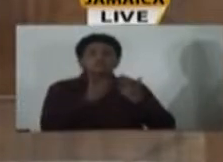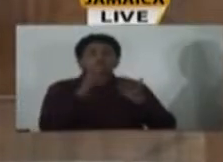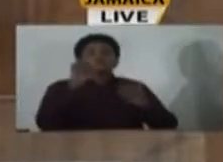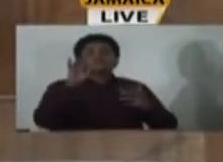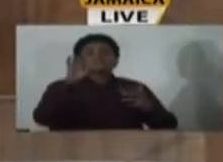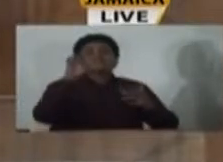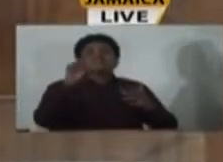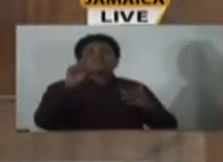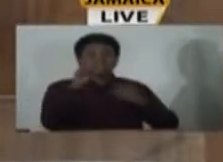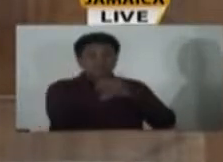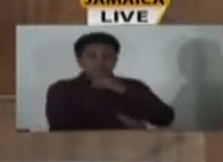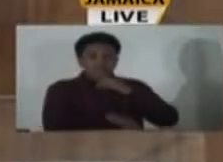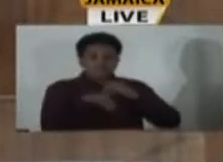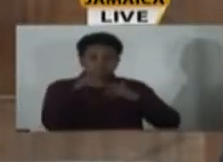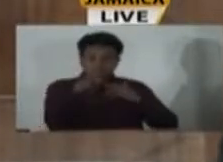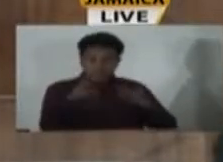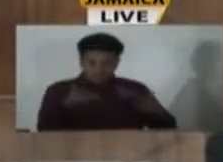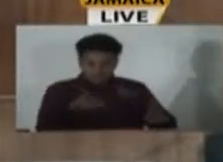penalty.